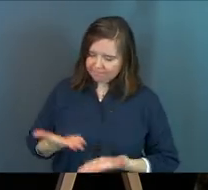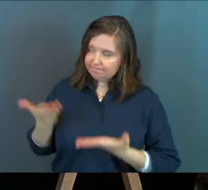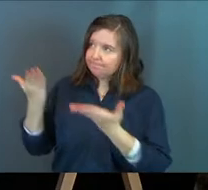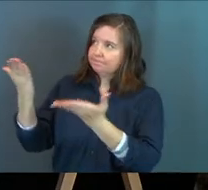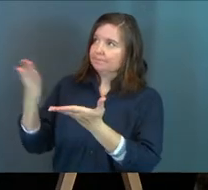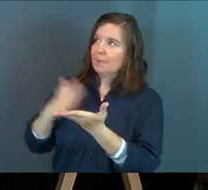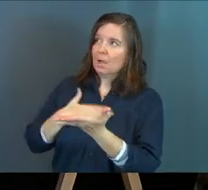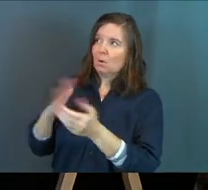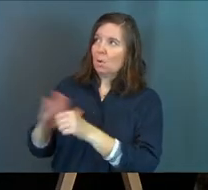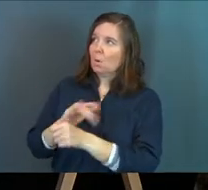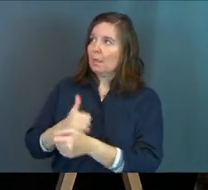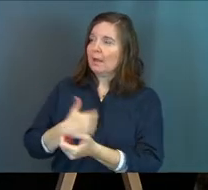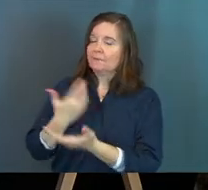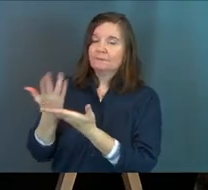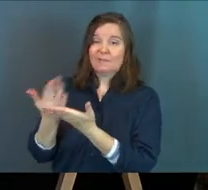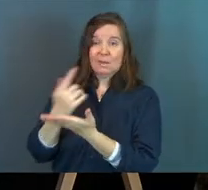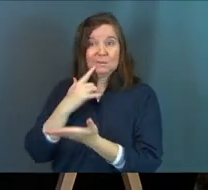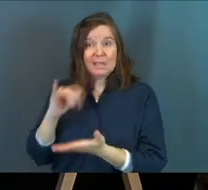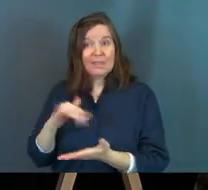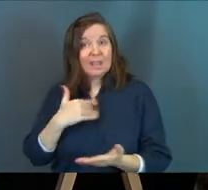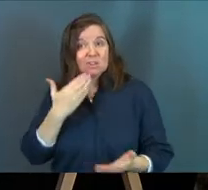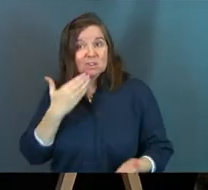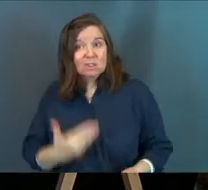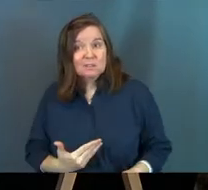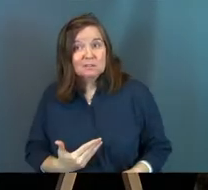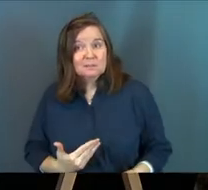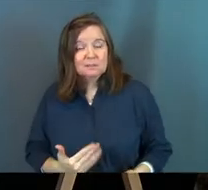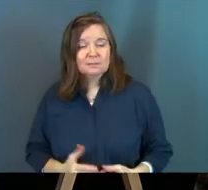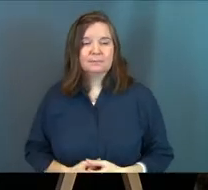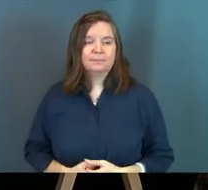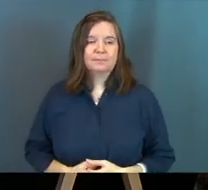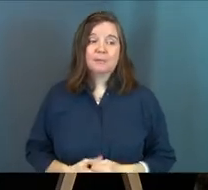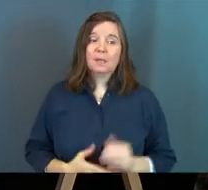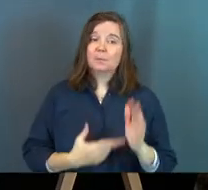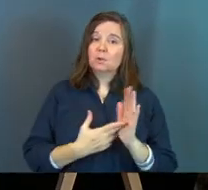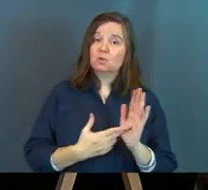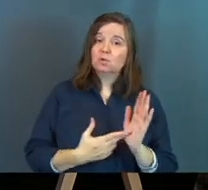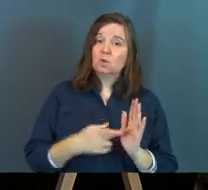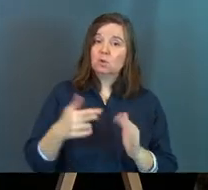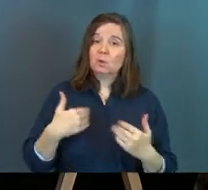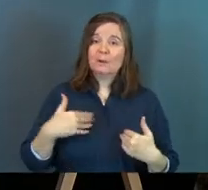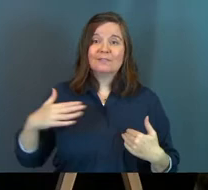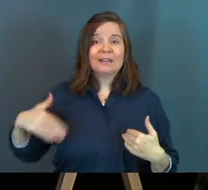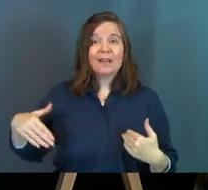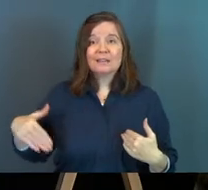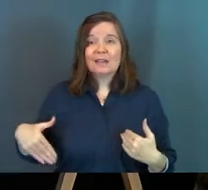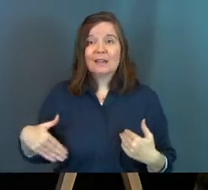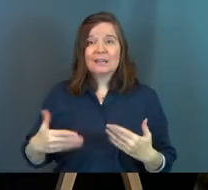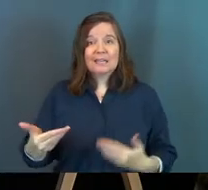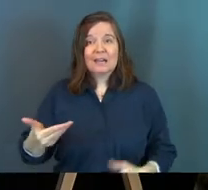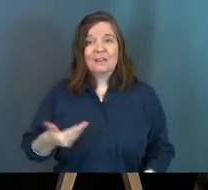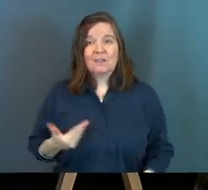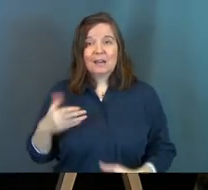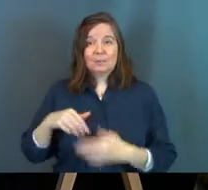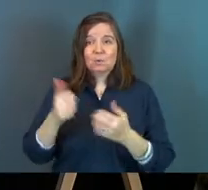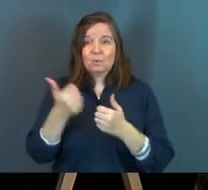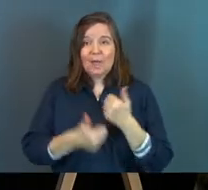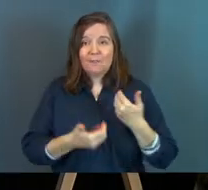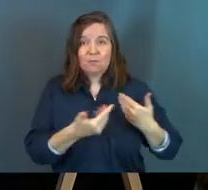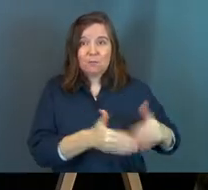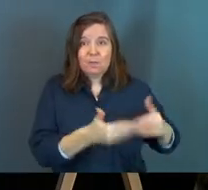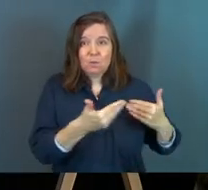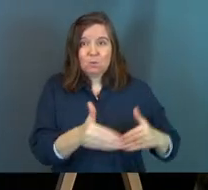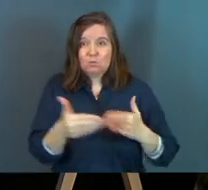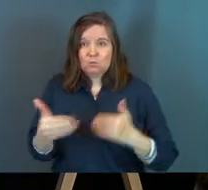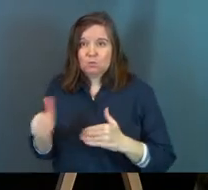life." And that's what we say. And that's good. But the truth is, you have not yet invited him into every room of your